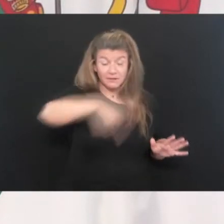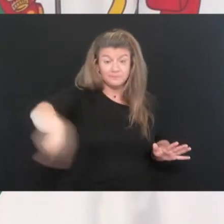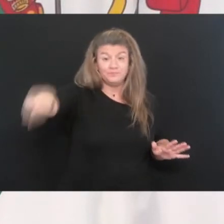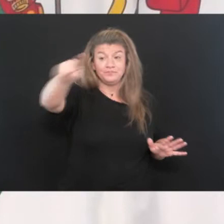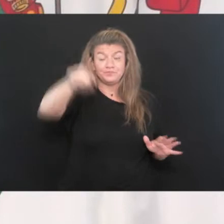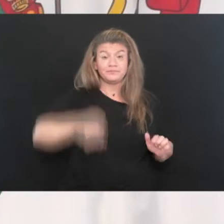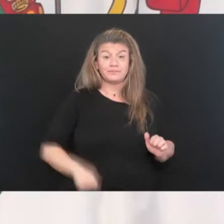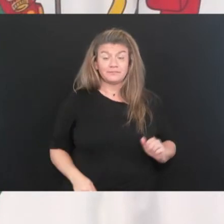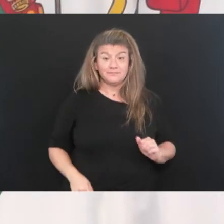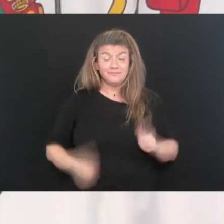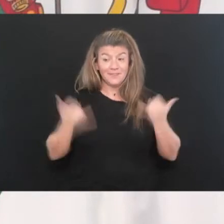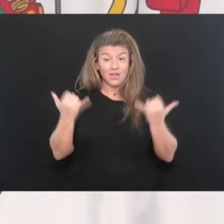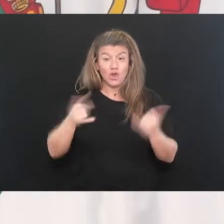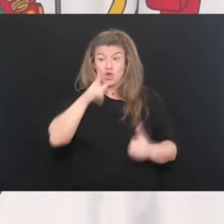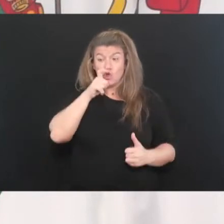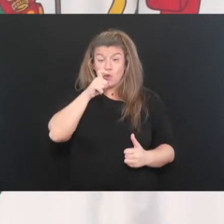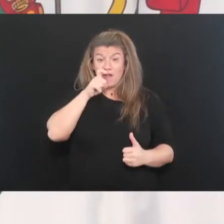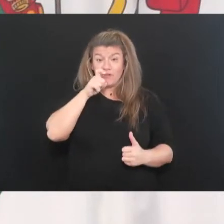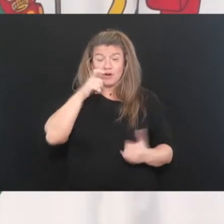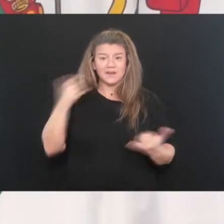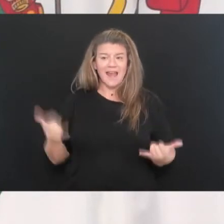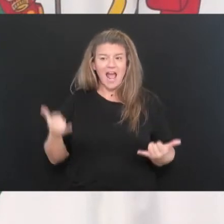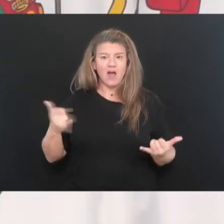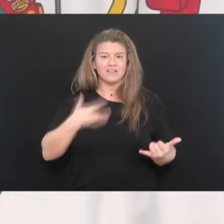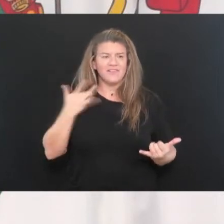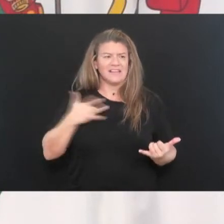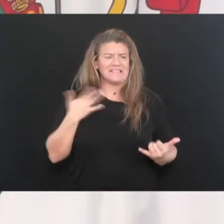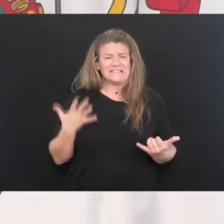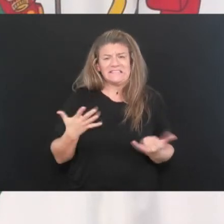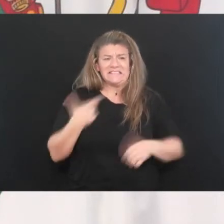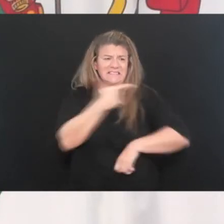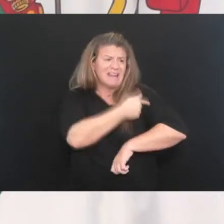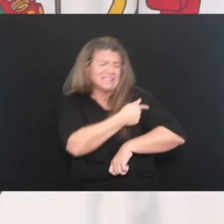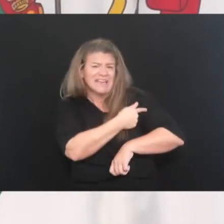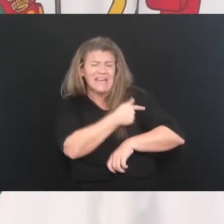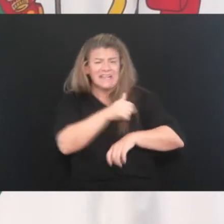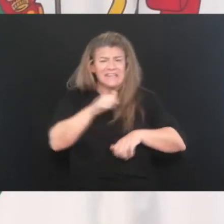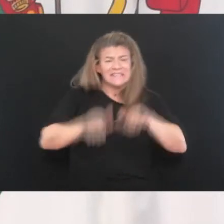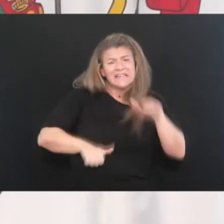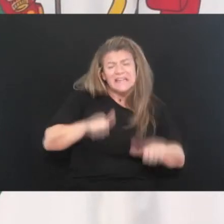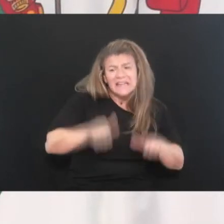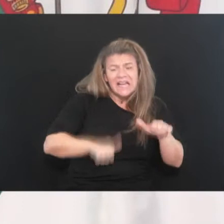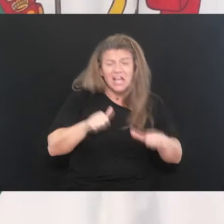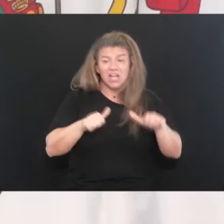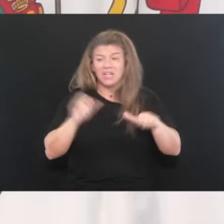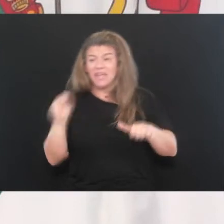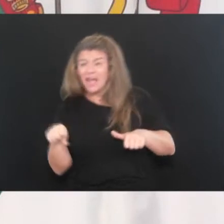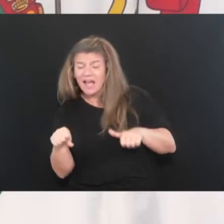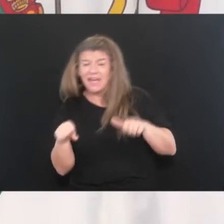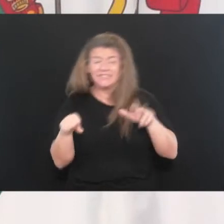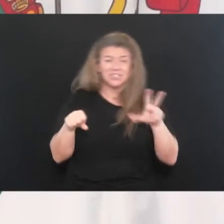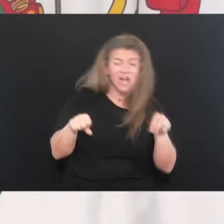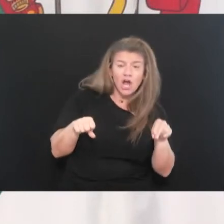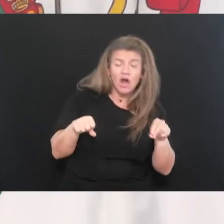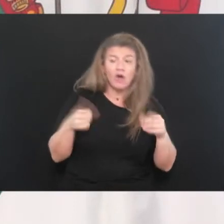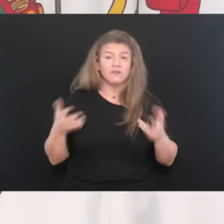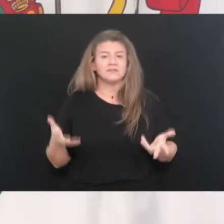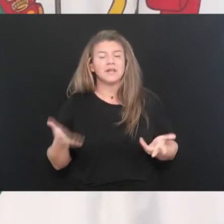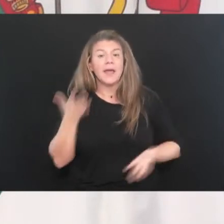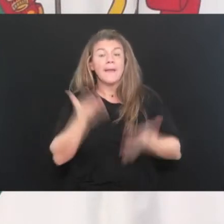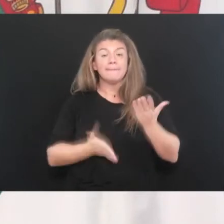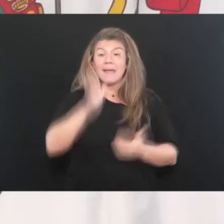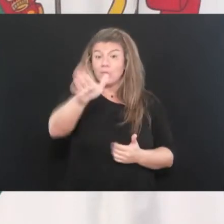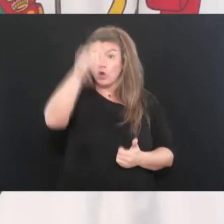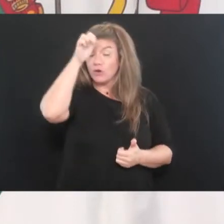everybody staring at this vaccination stuff and everything, and maybe your dad is